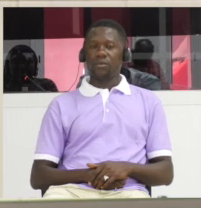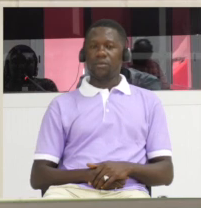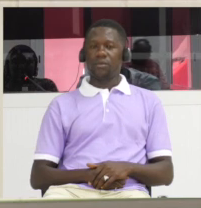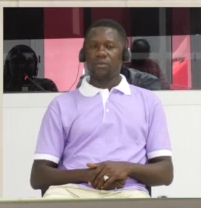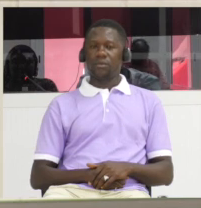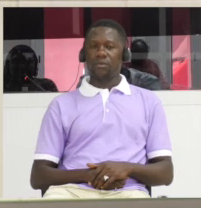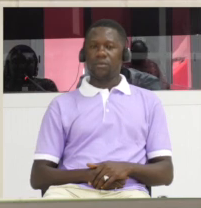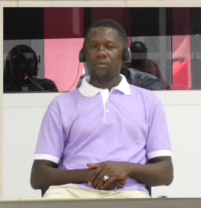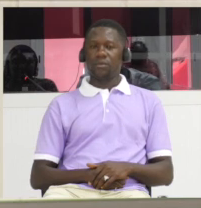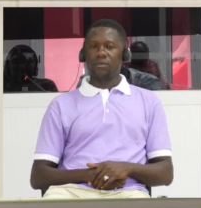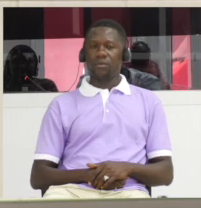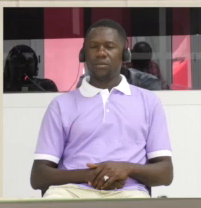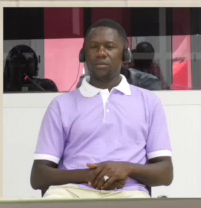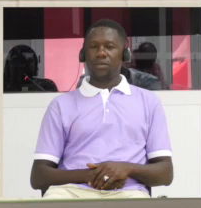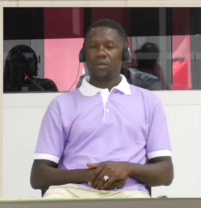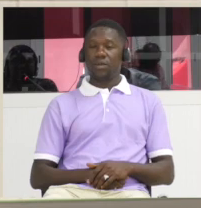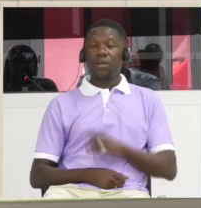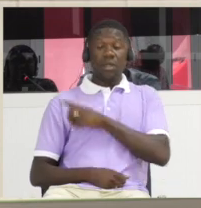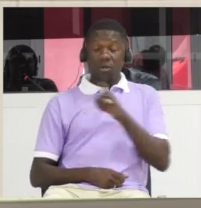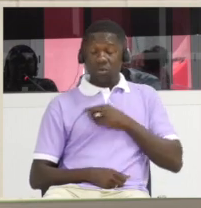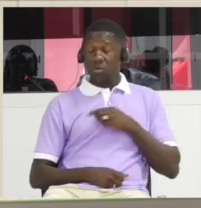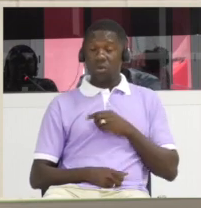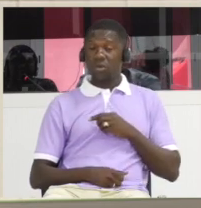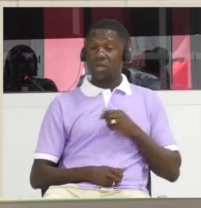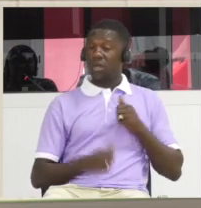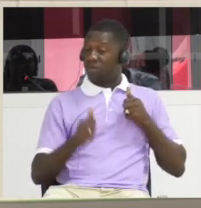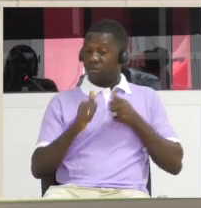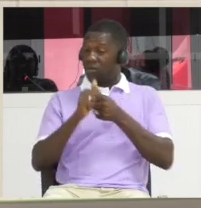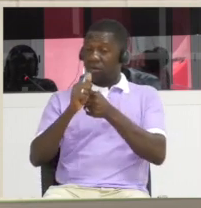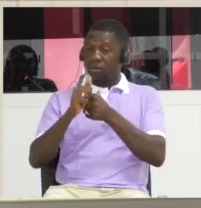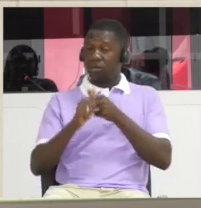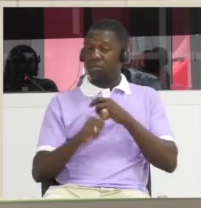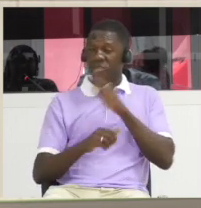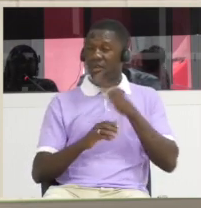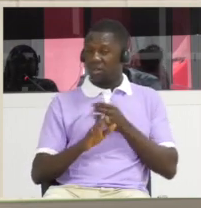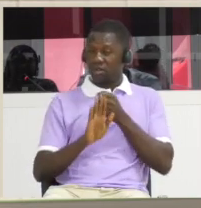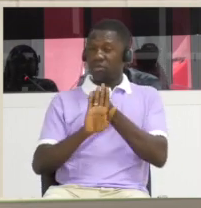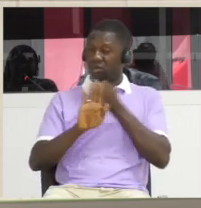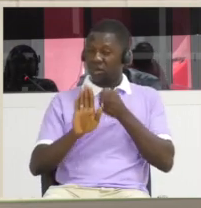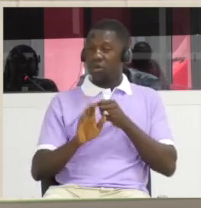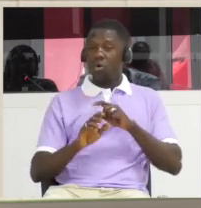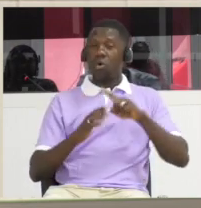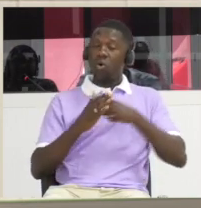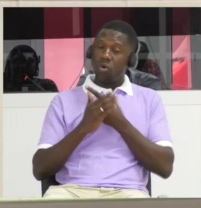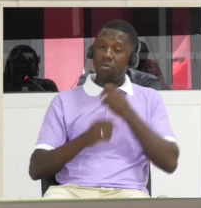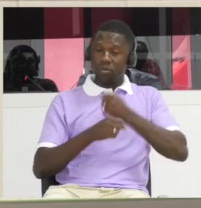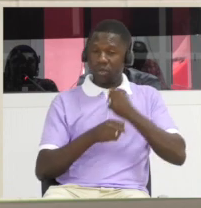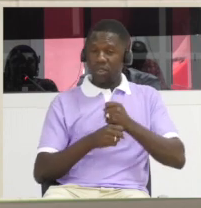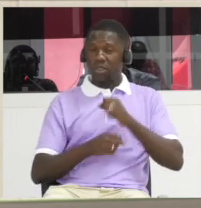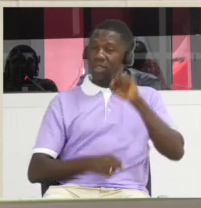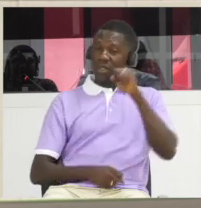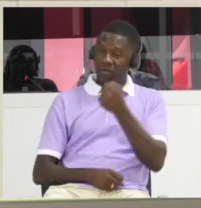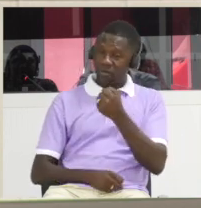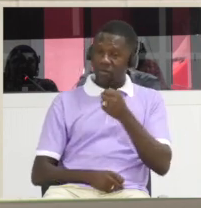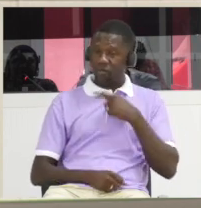I think they could not counterforce, but they could have prevented, made it difficult,